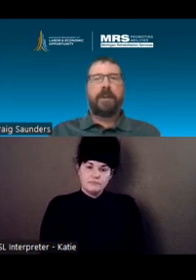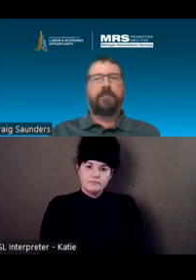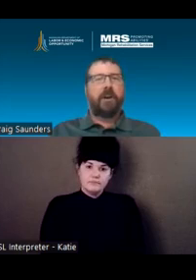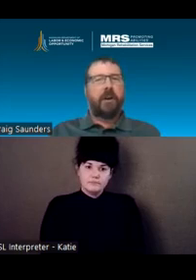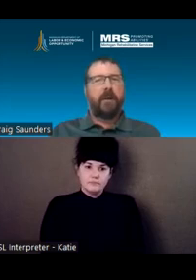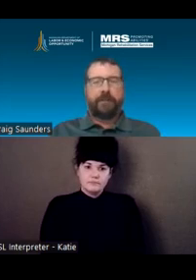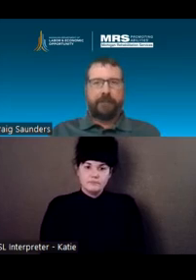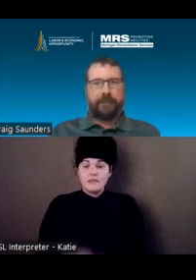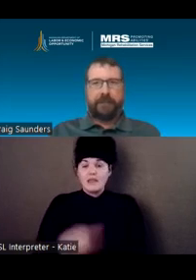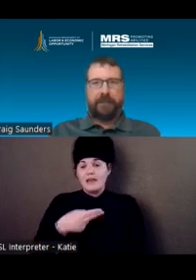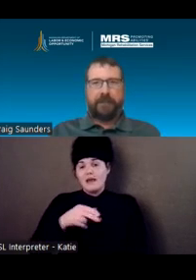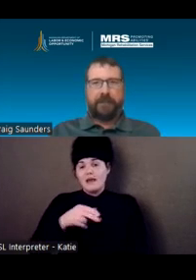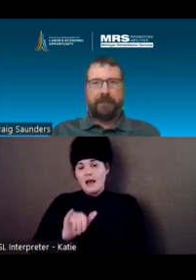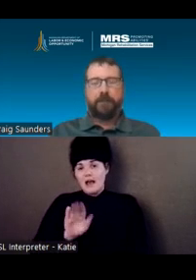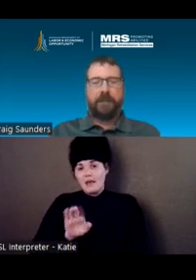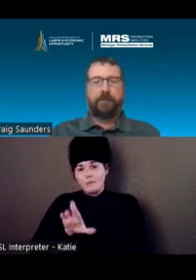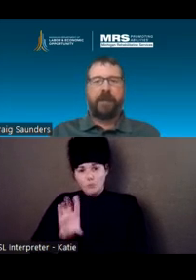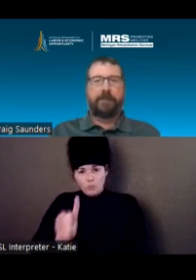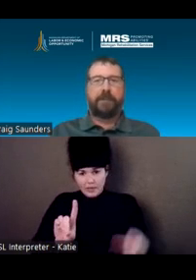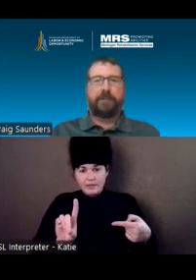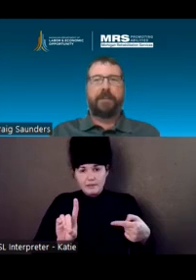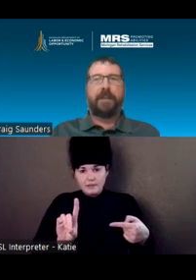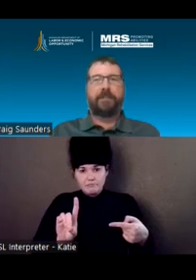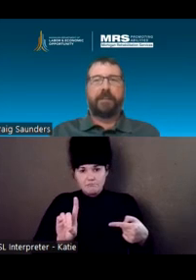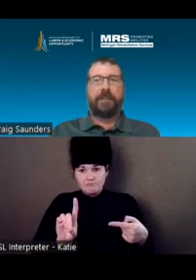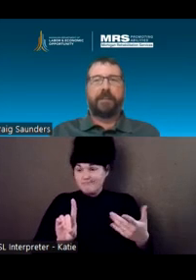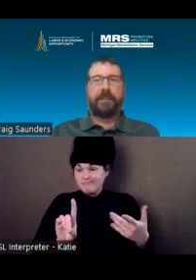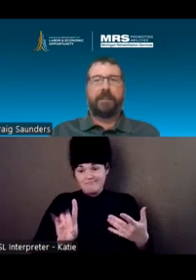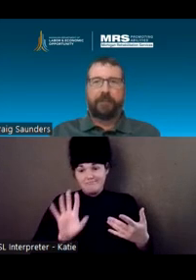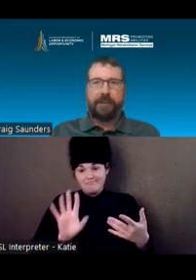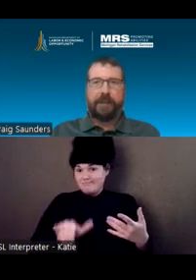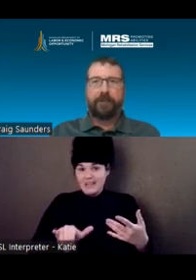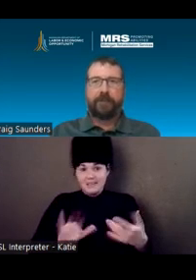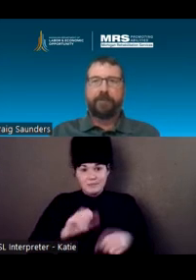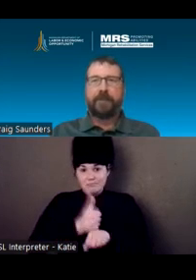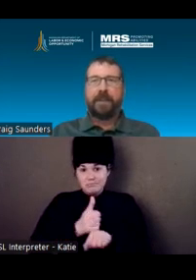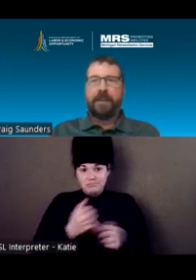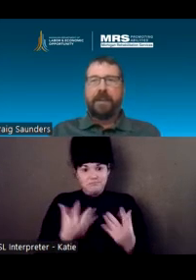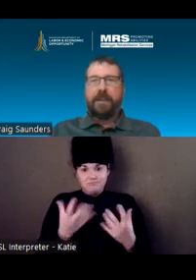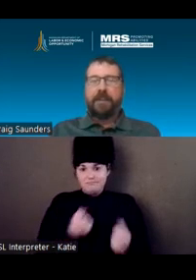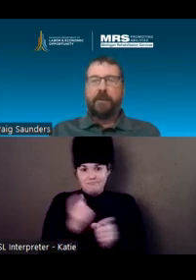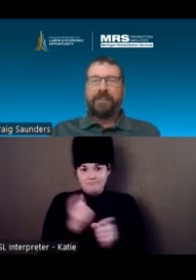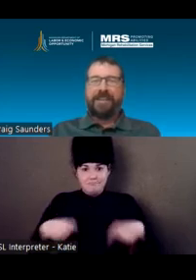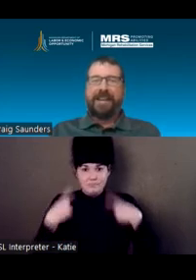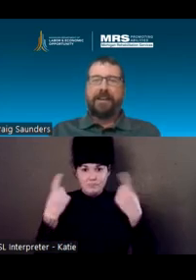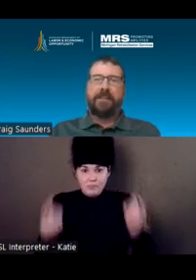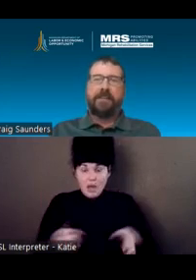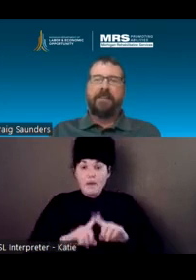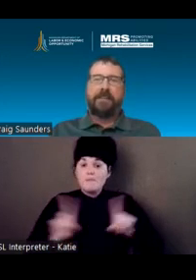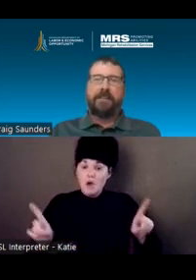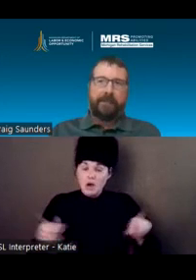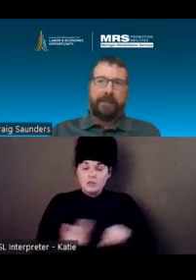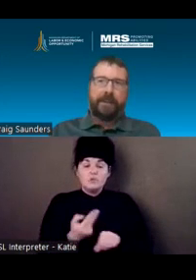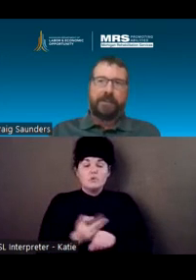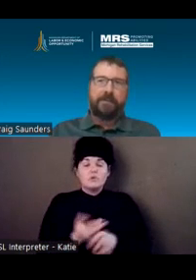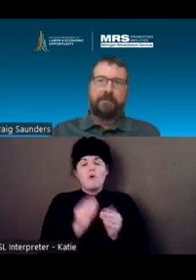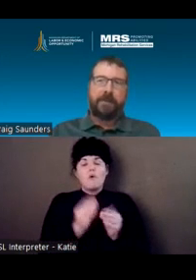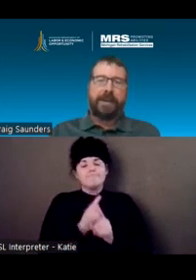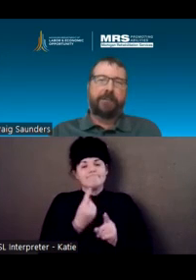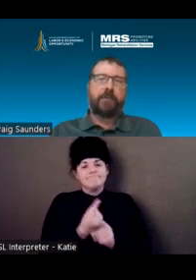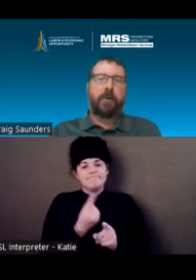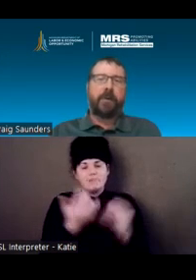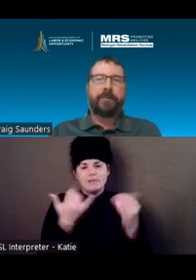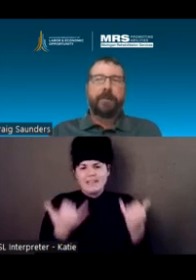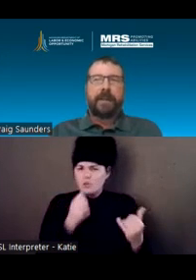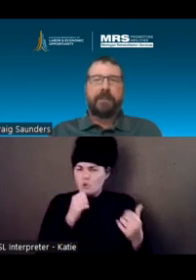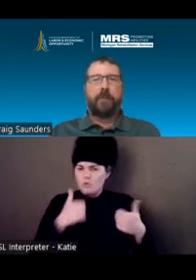Hybrid working has always existed, but its prevalence has increased in recent years. There isn't yet a definitive definition, but